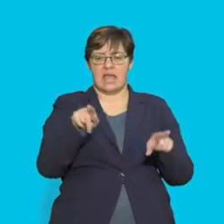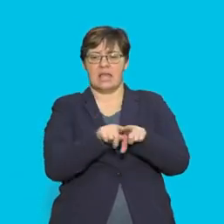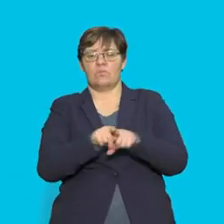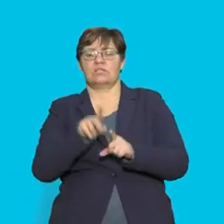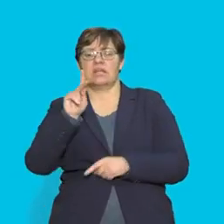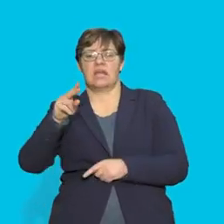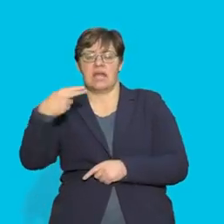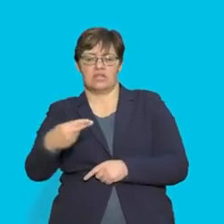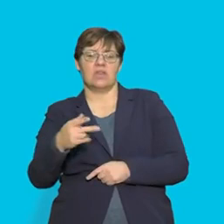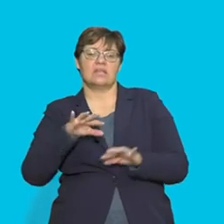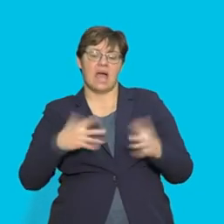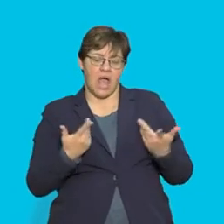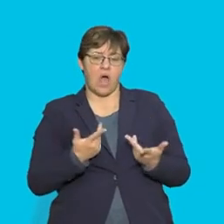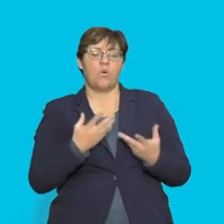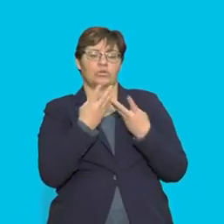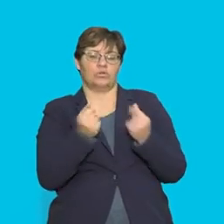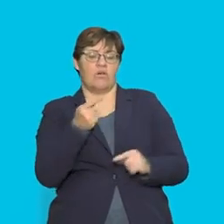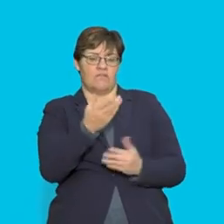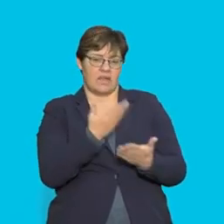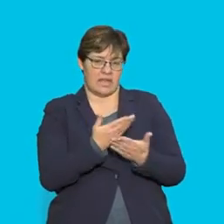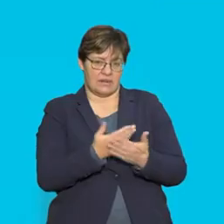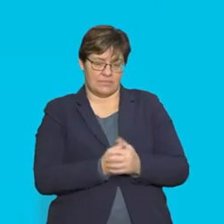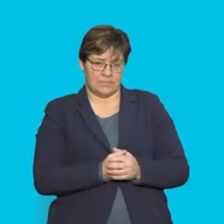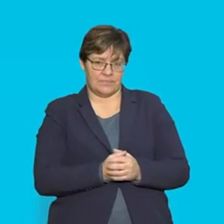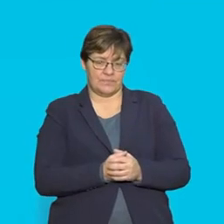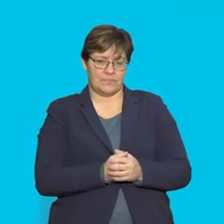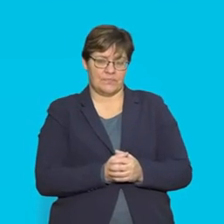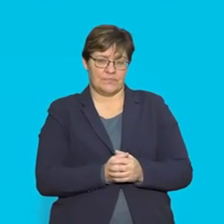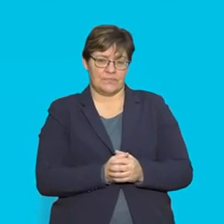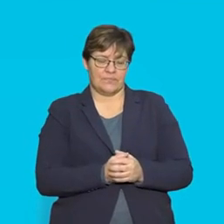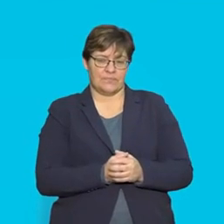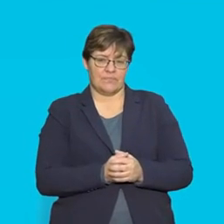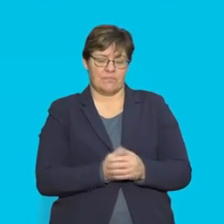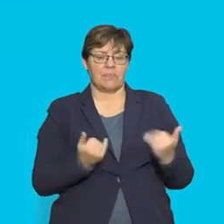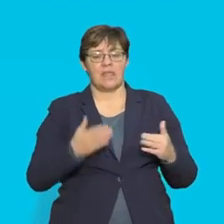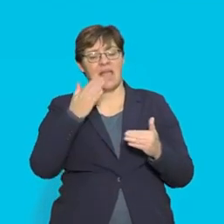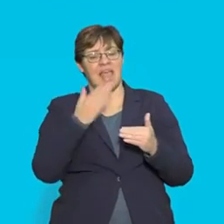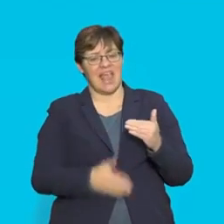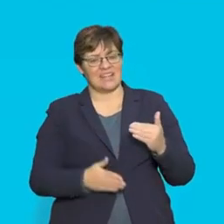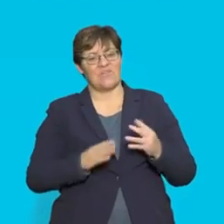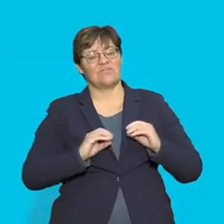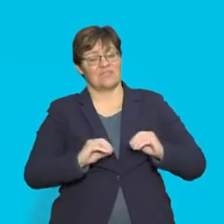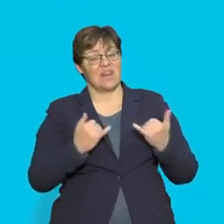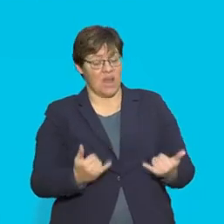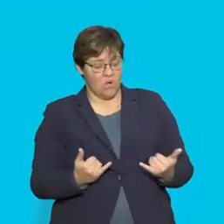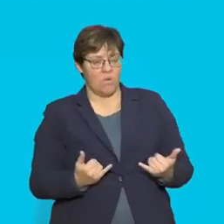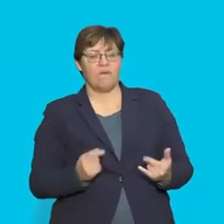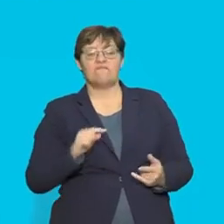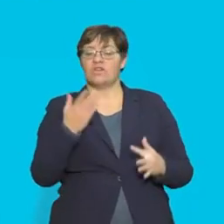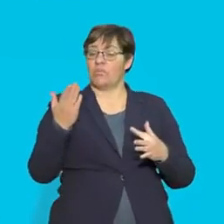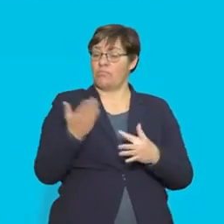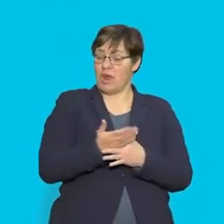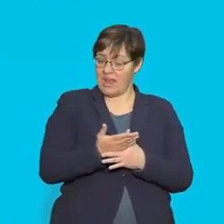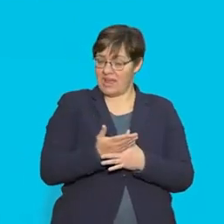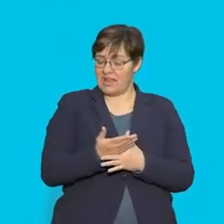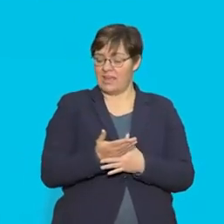can then solve what the question is asking of us. All right, guys, we've come to the end of our segment for now, which we are going